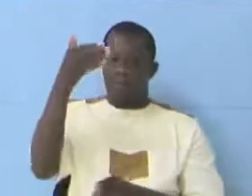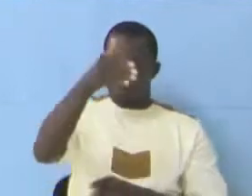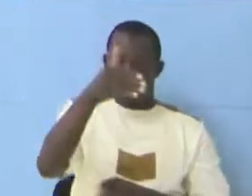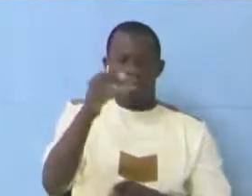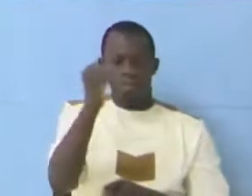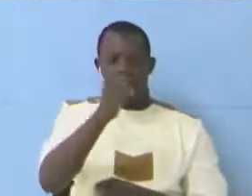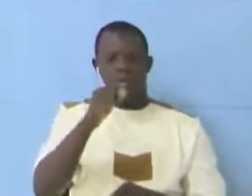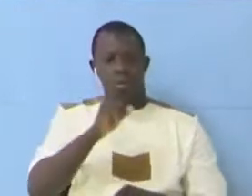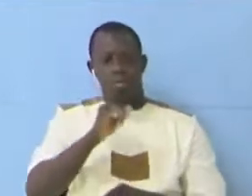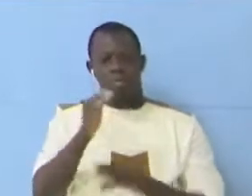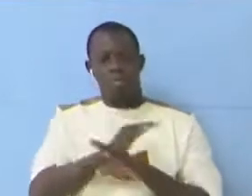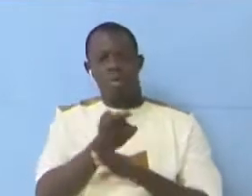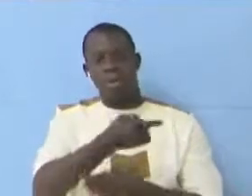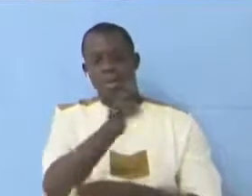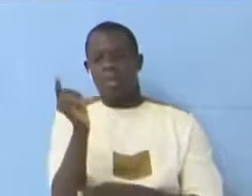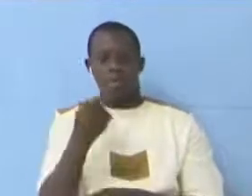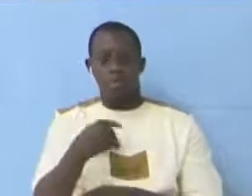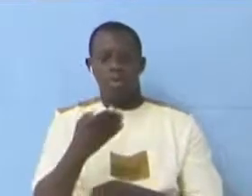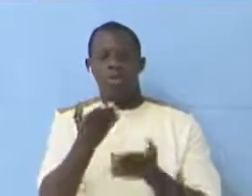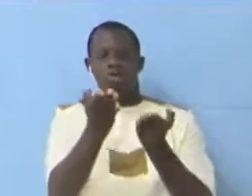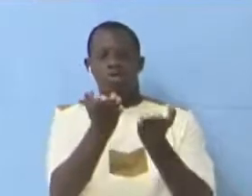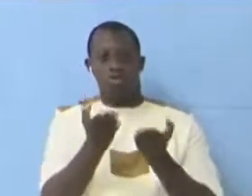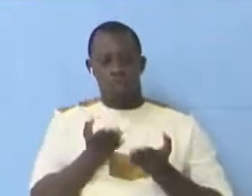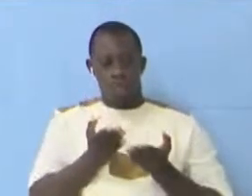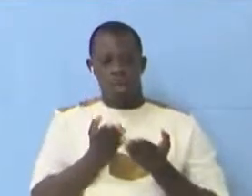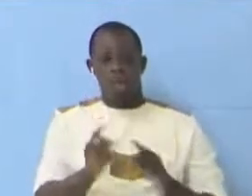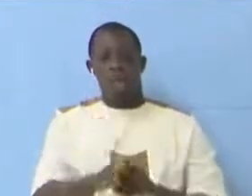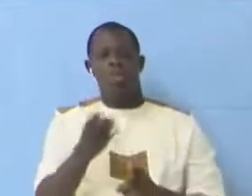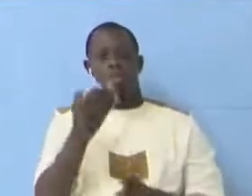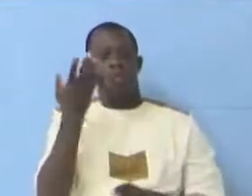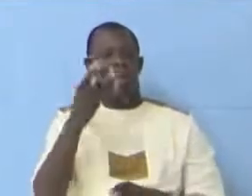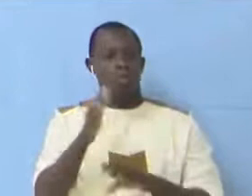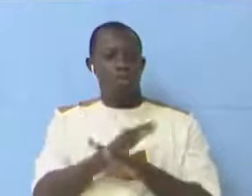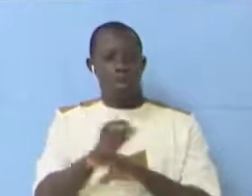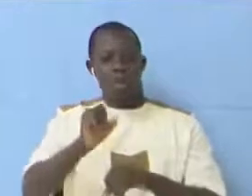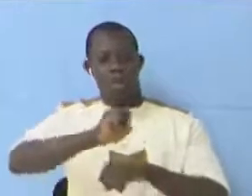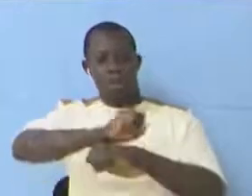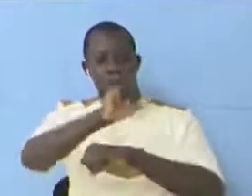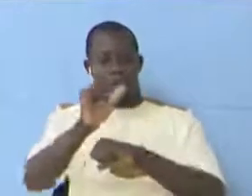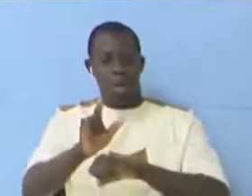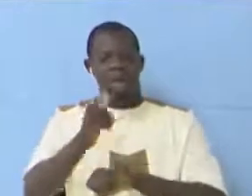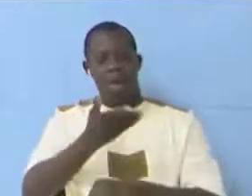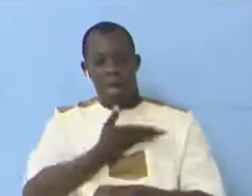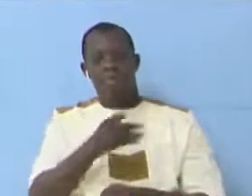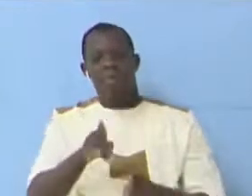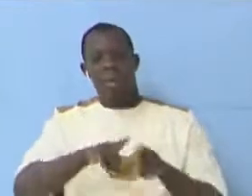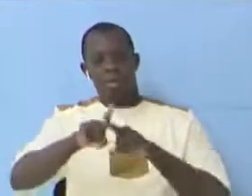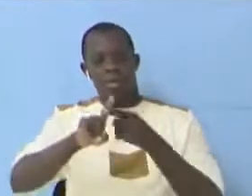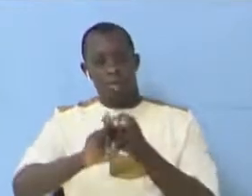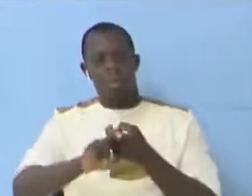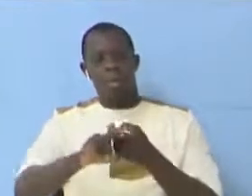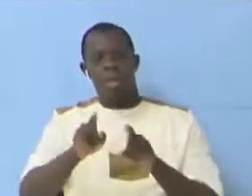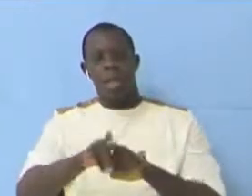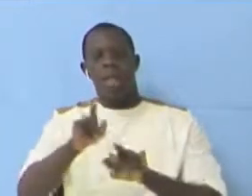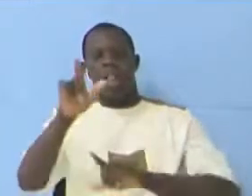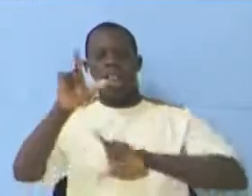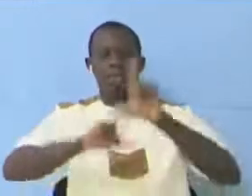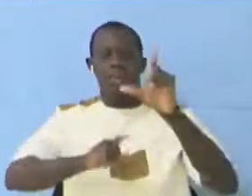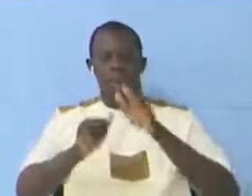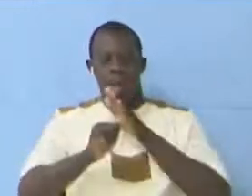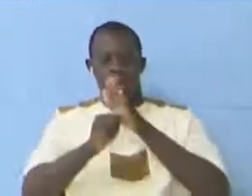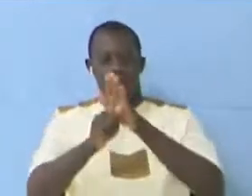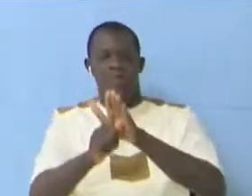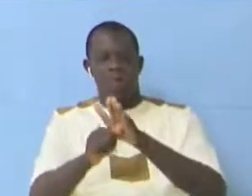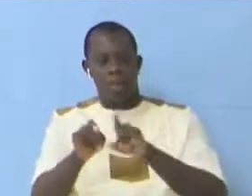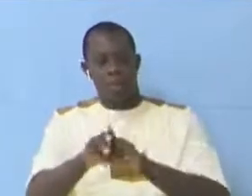I was in Sierra Leone, and we had a cordial relationship at the level of the embassy.